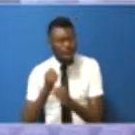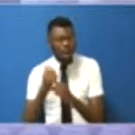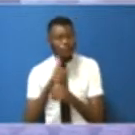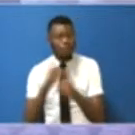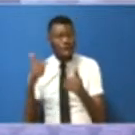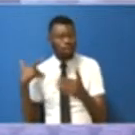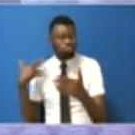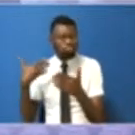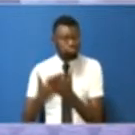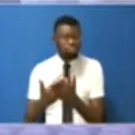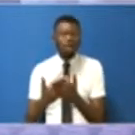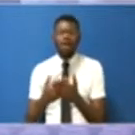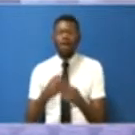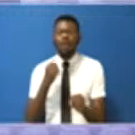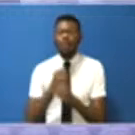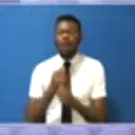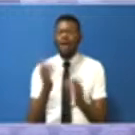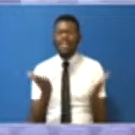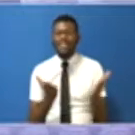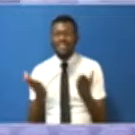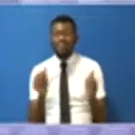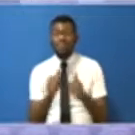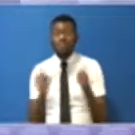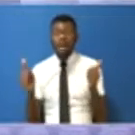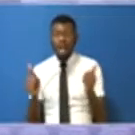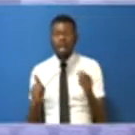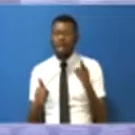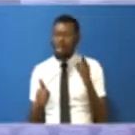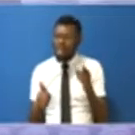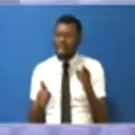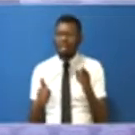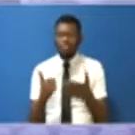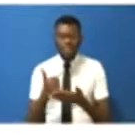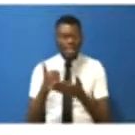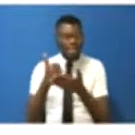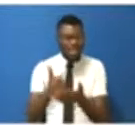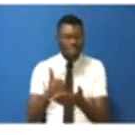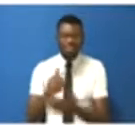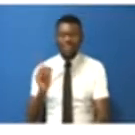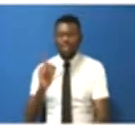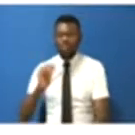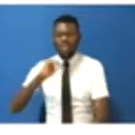able to deliver about it's been a banned aid to the city of nairobi